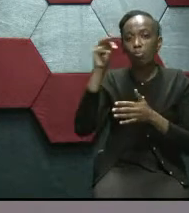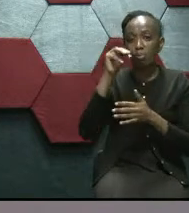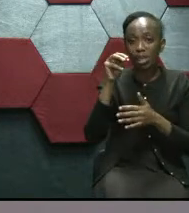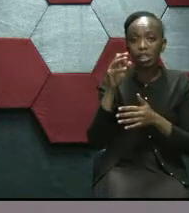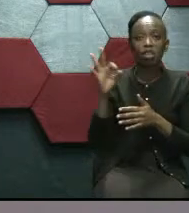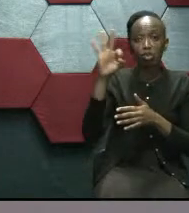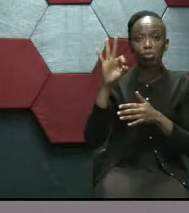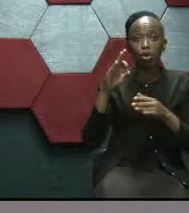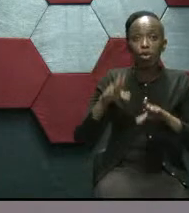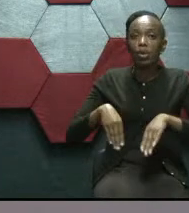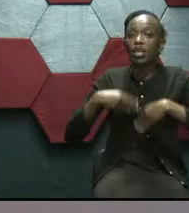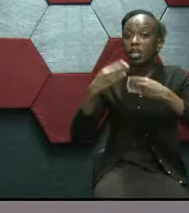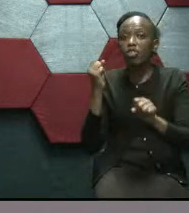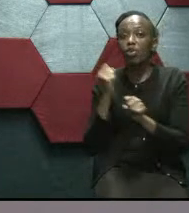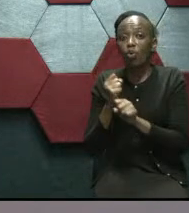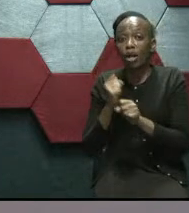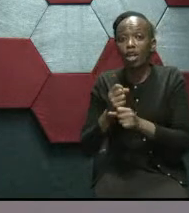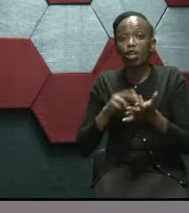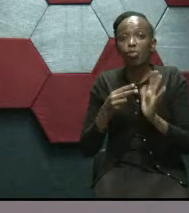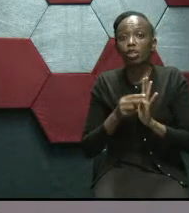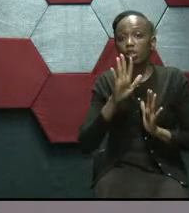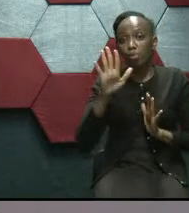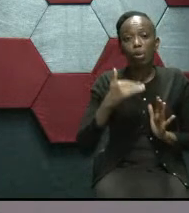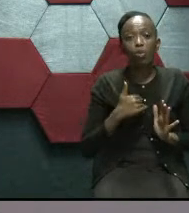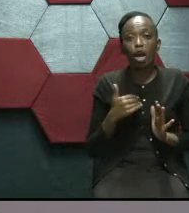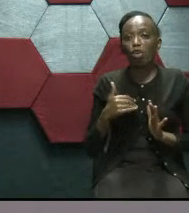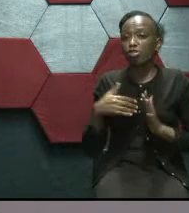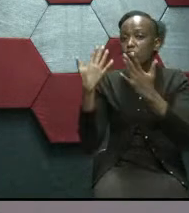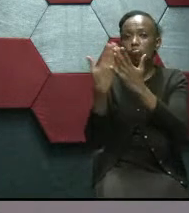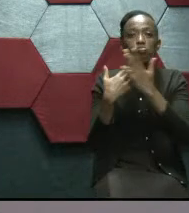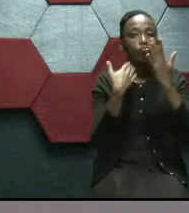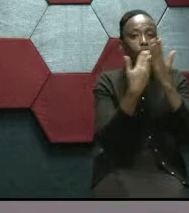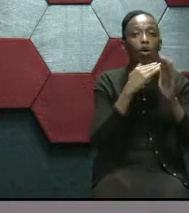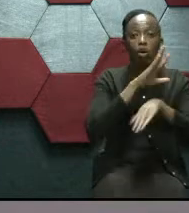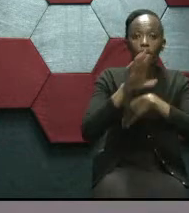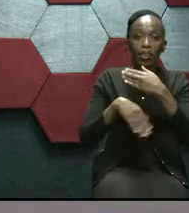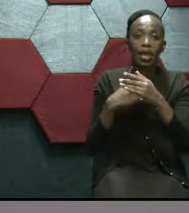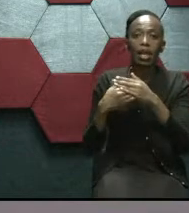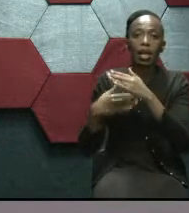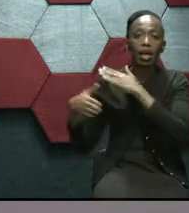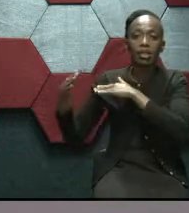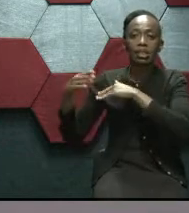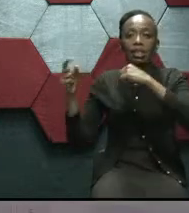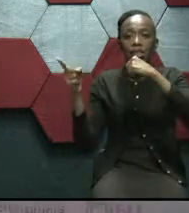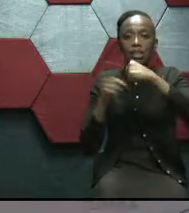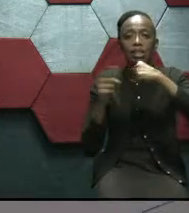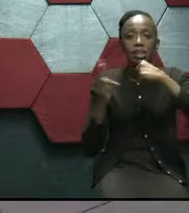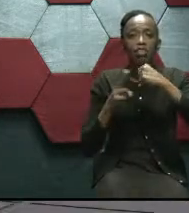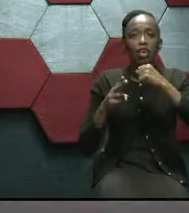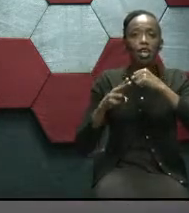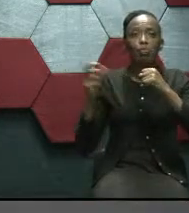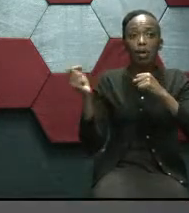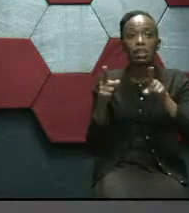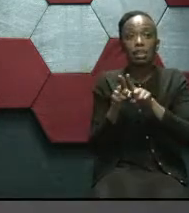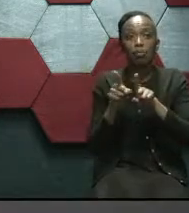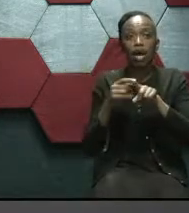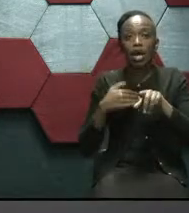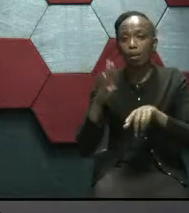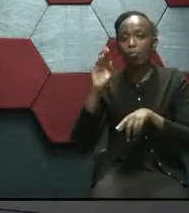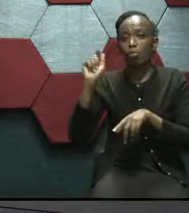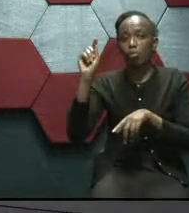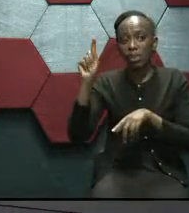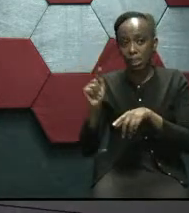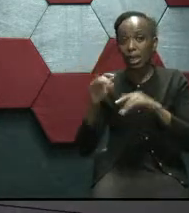have been submitting and working on your projects. We have had outreaches over the last 6-7 months. We've also had a boot camp. So